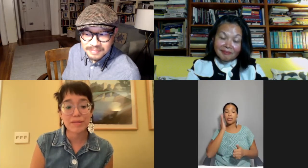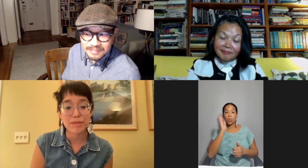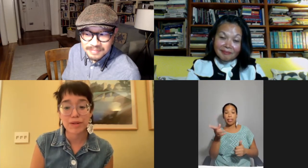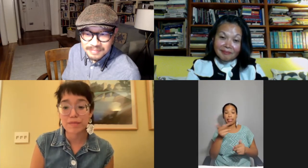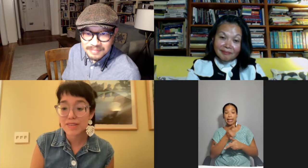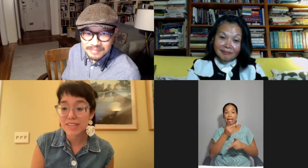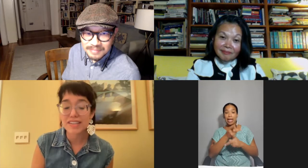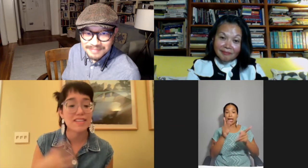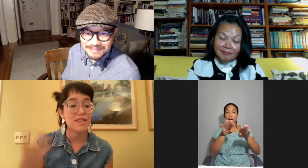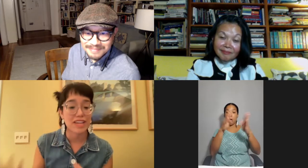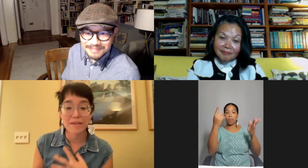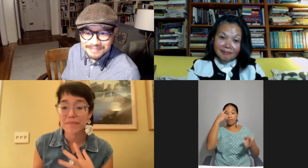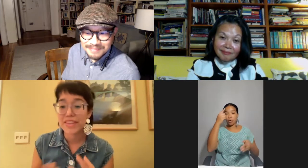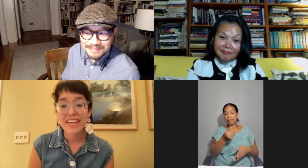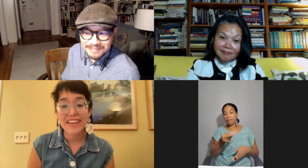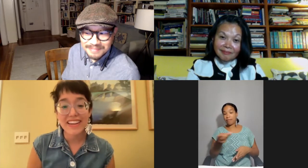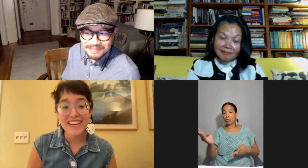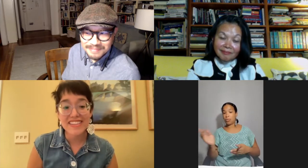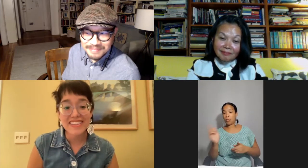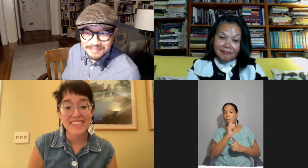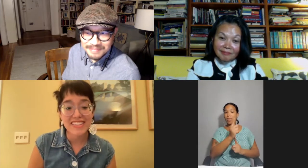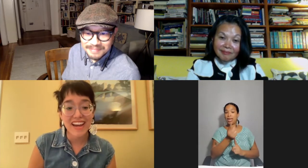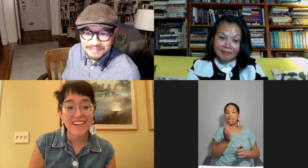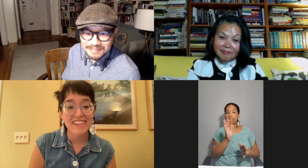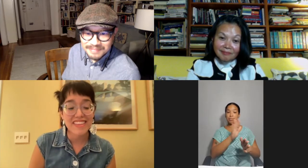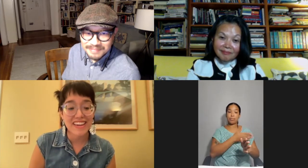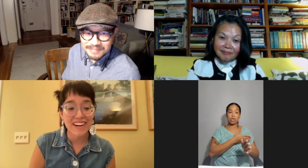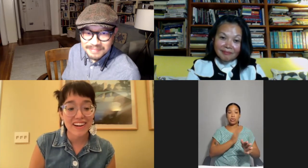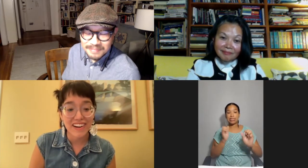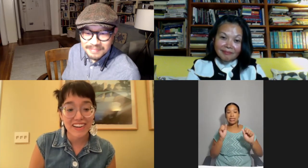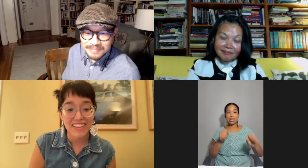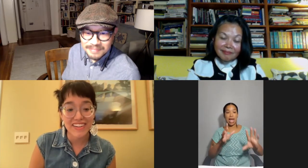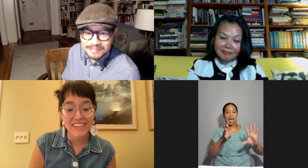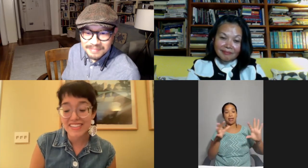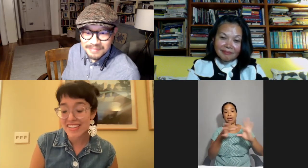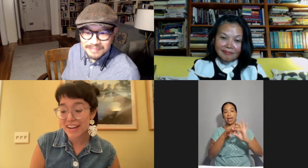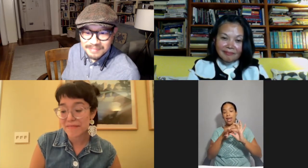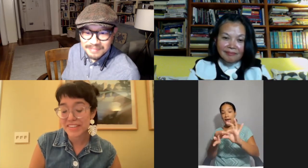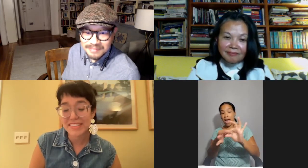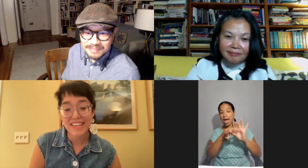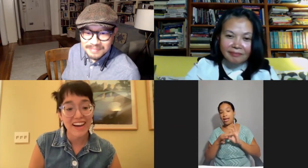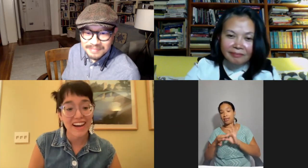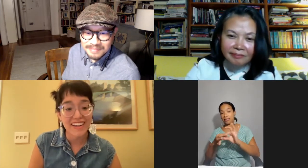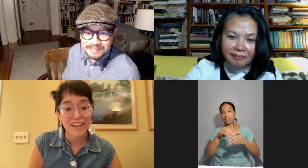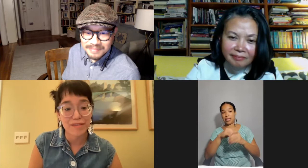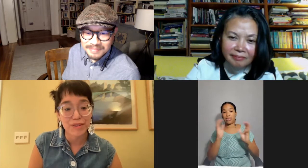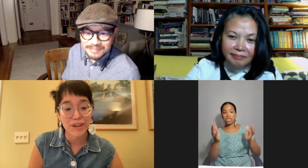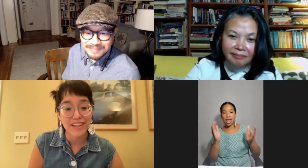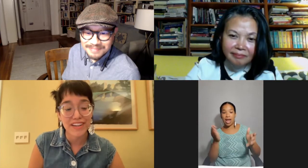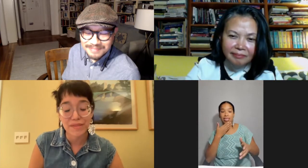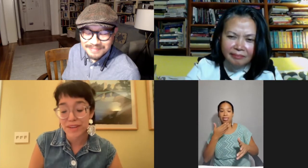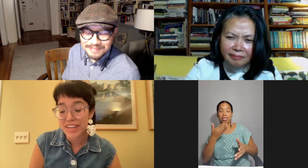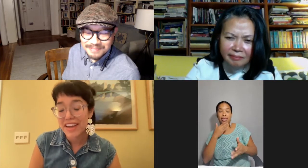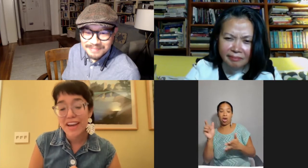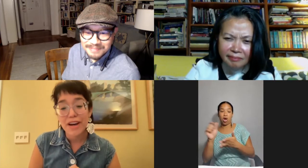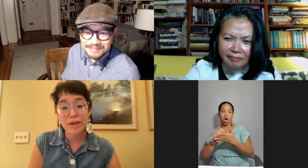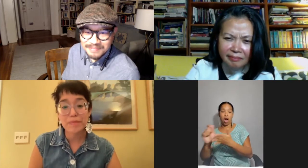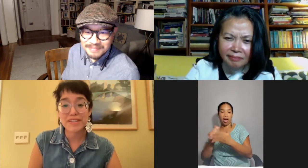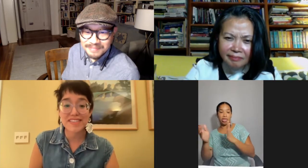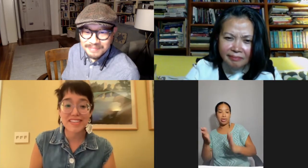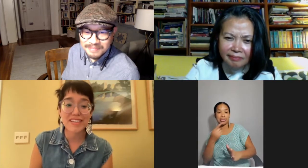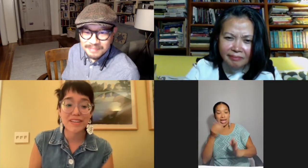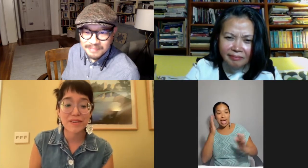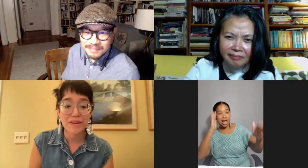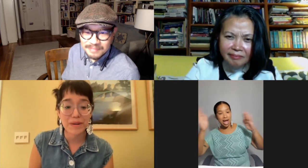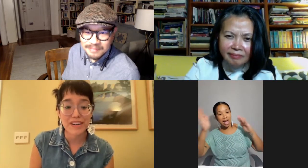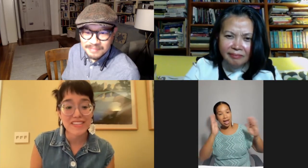play a little bit more music so you can connect in the chat, thank our authors, say hi to everyone, and we hope